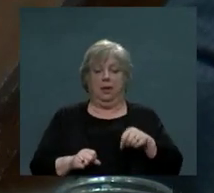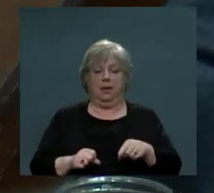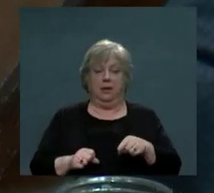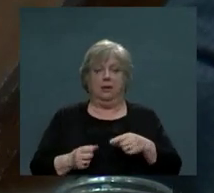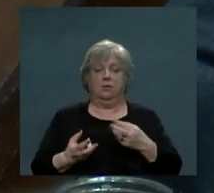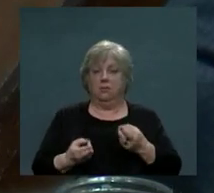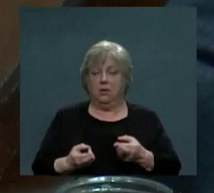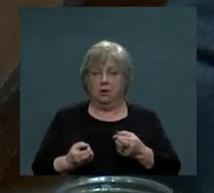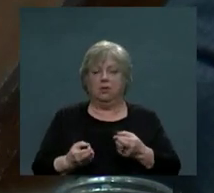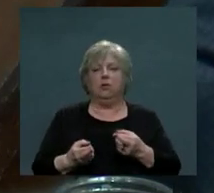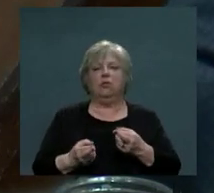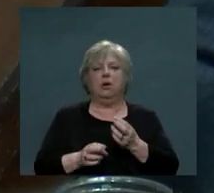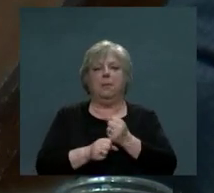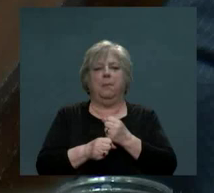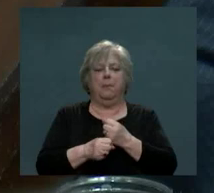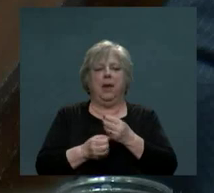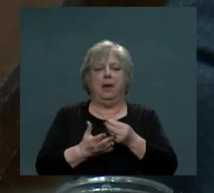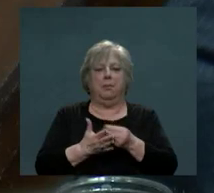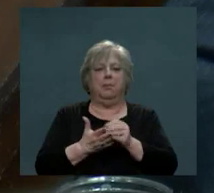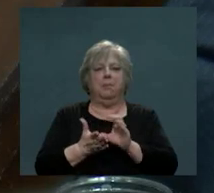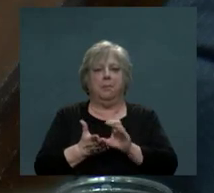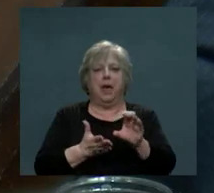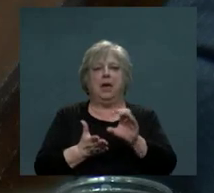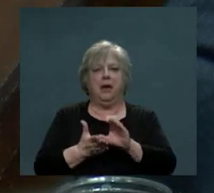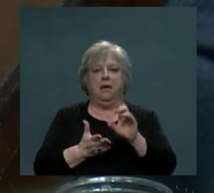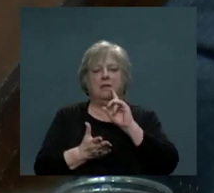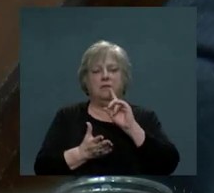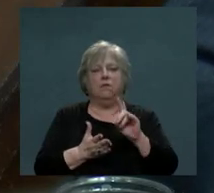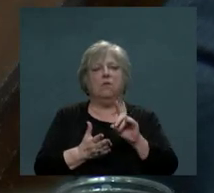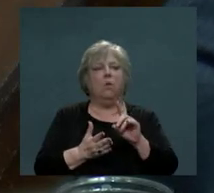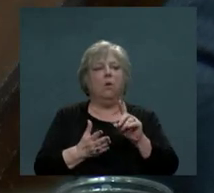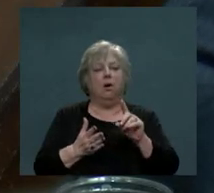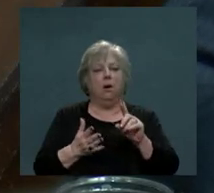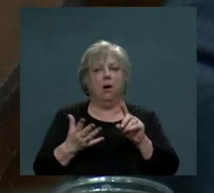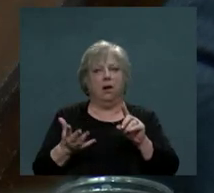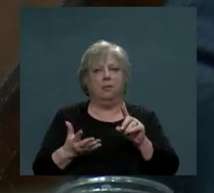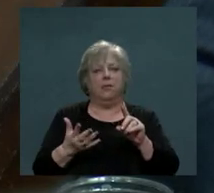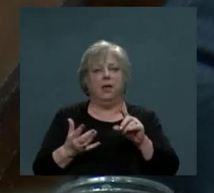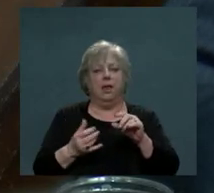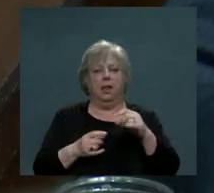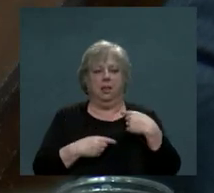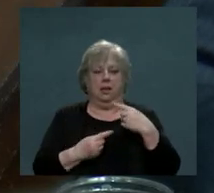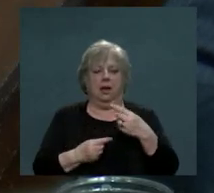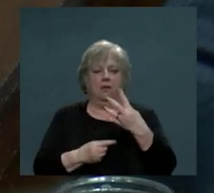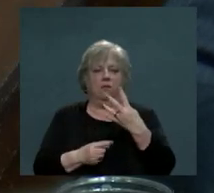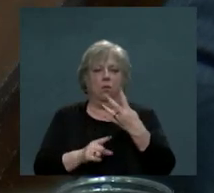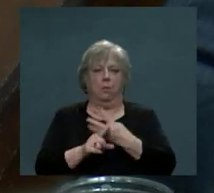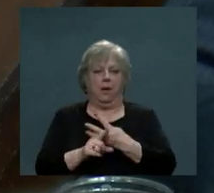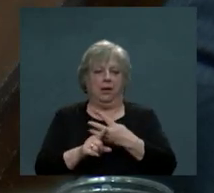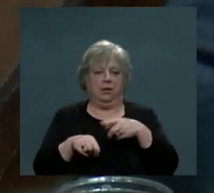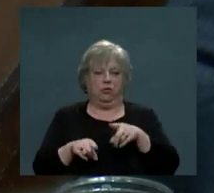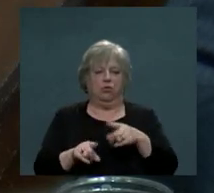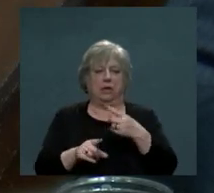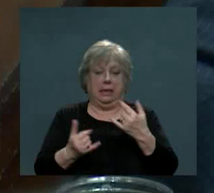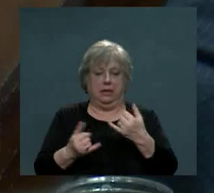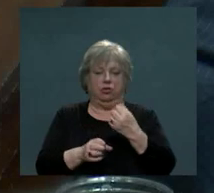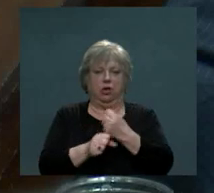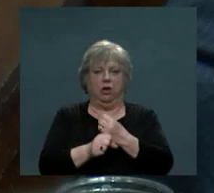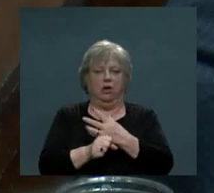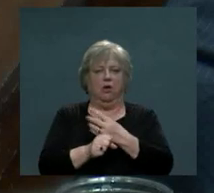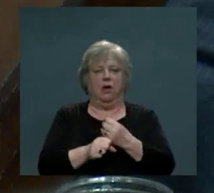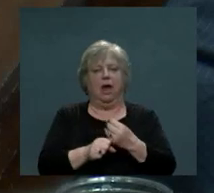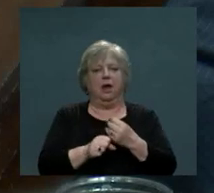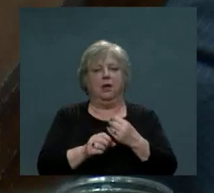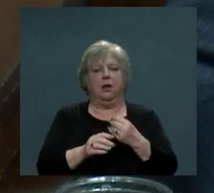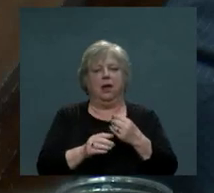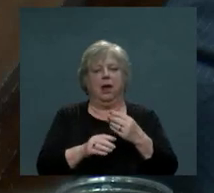is make appropriations for the last 4 months of the year, and also puts an